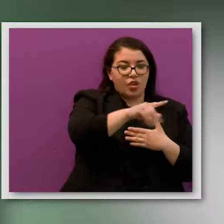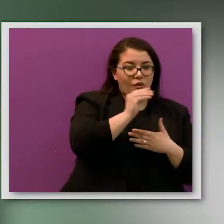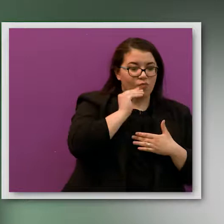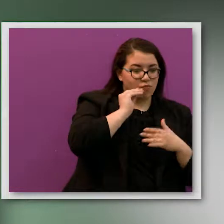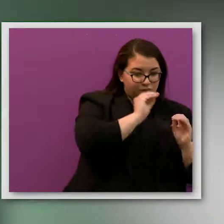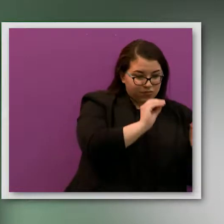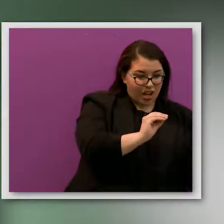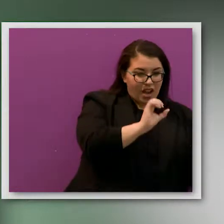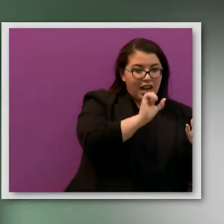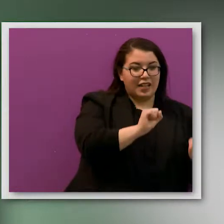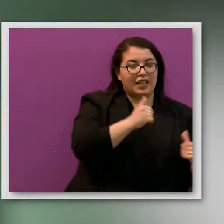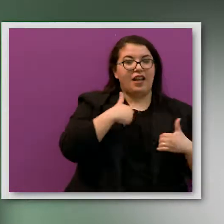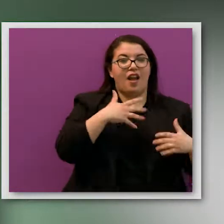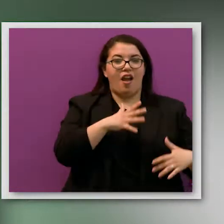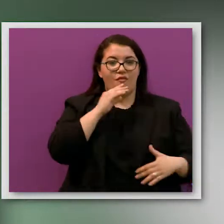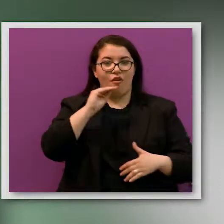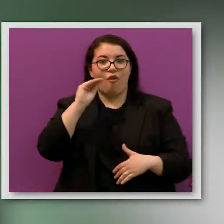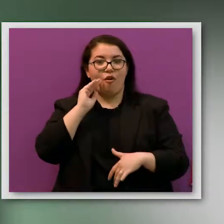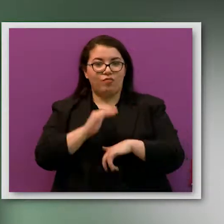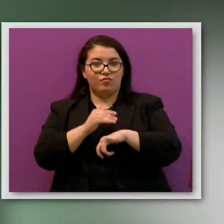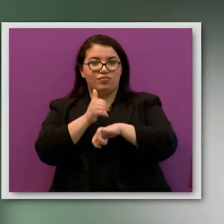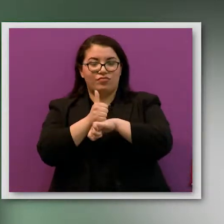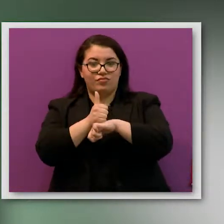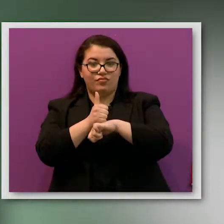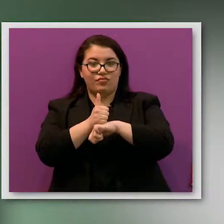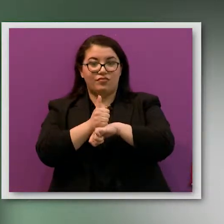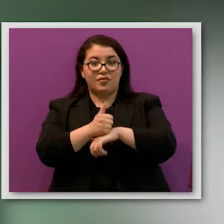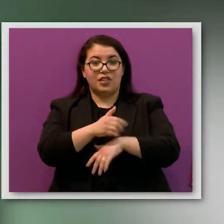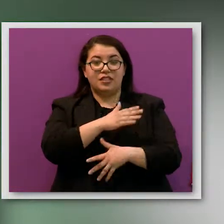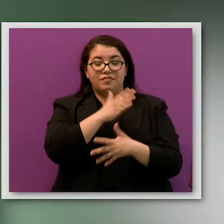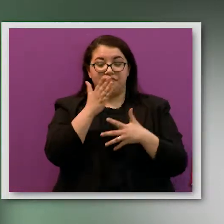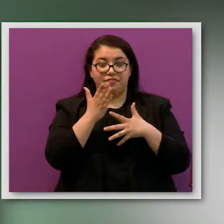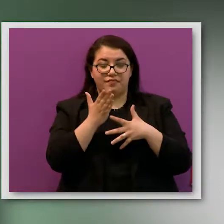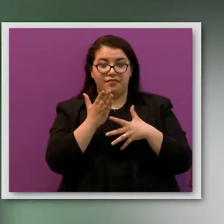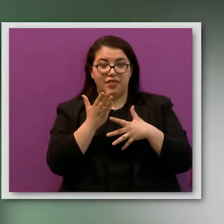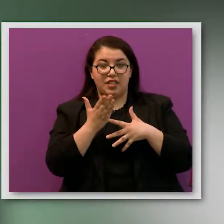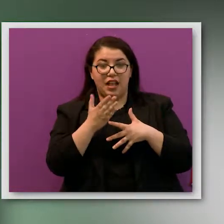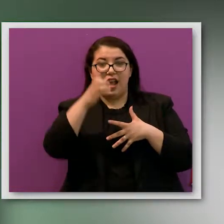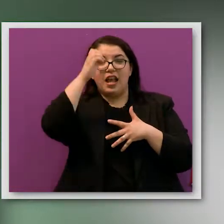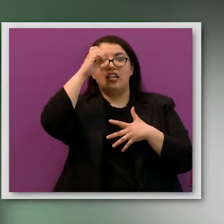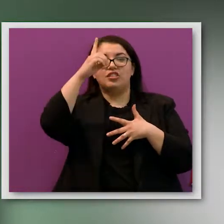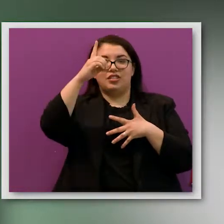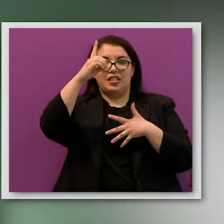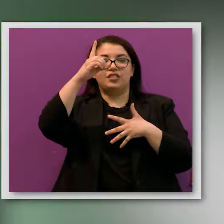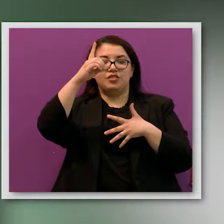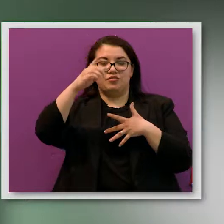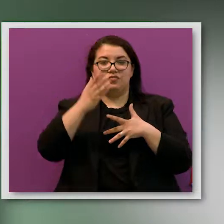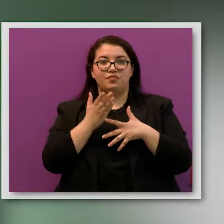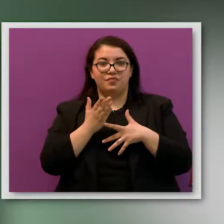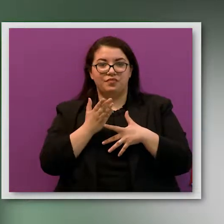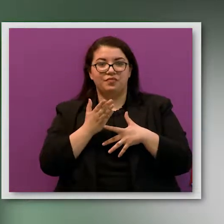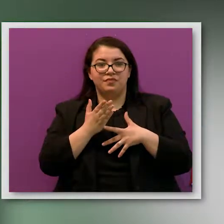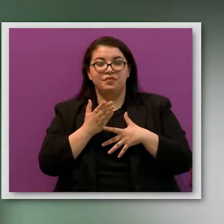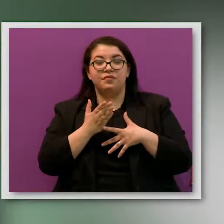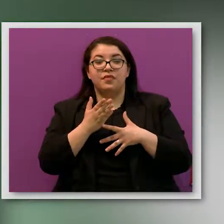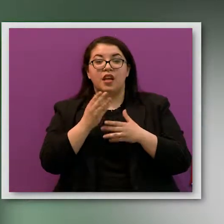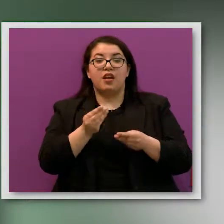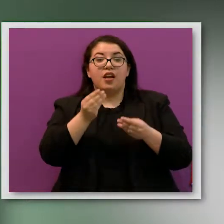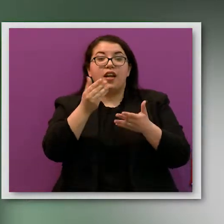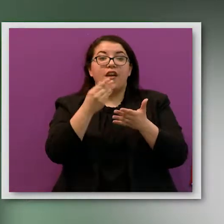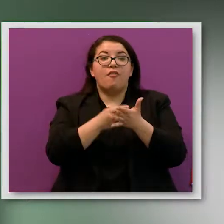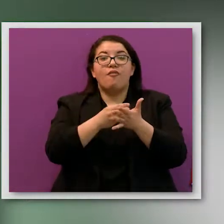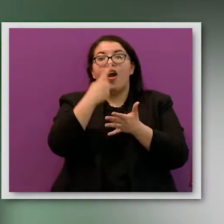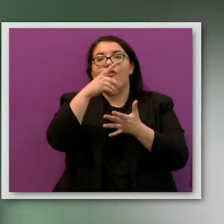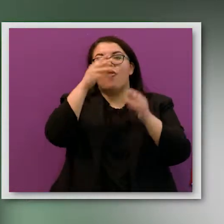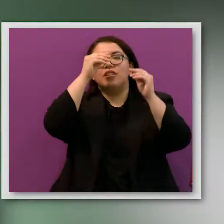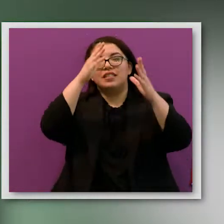and non-recurring. We spend the next largest share of our pie on education. So this helps provide the funding to hire our